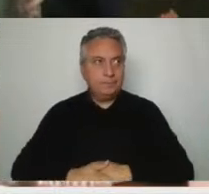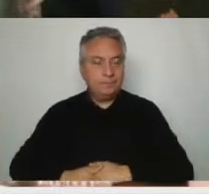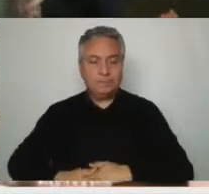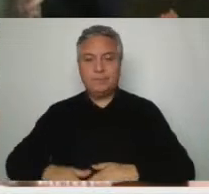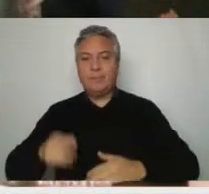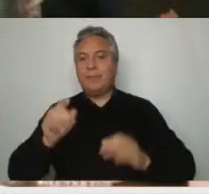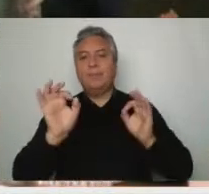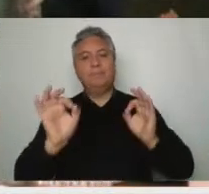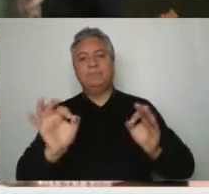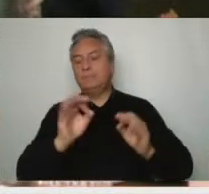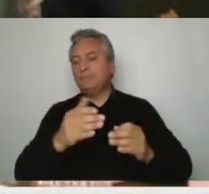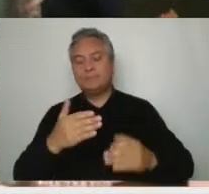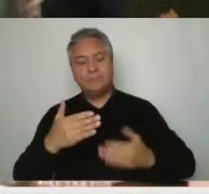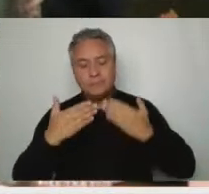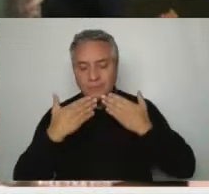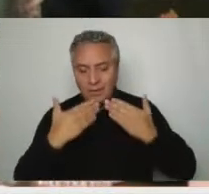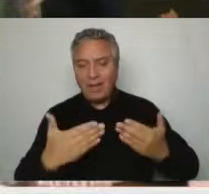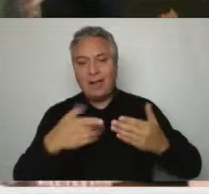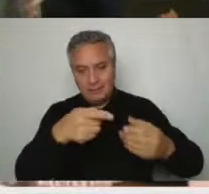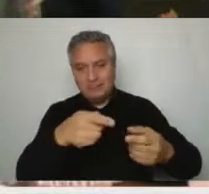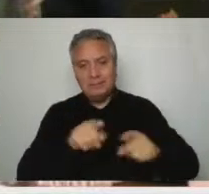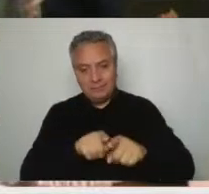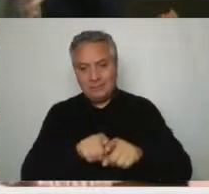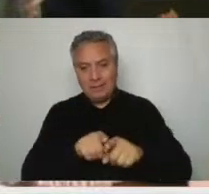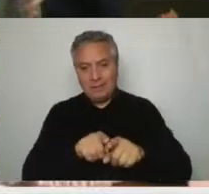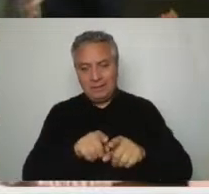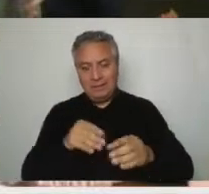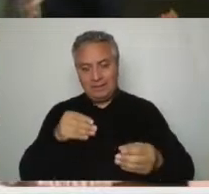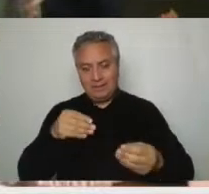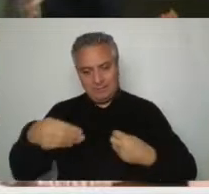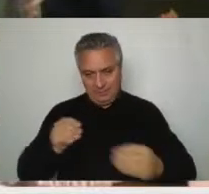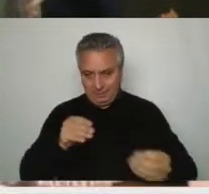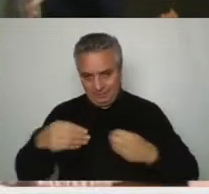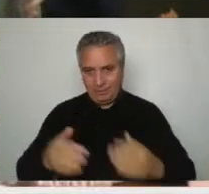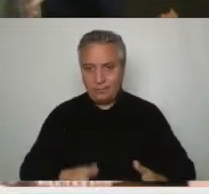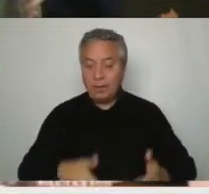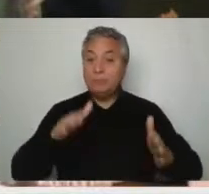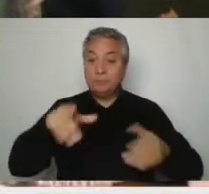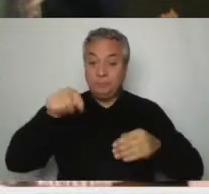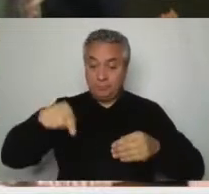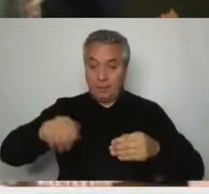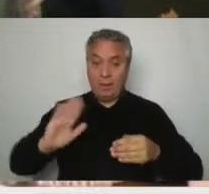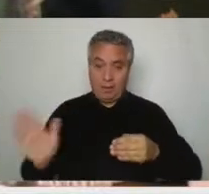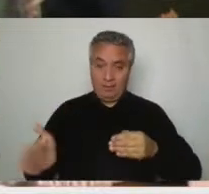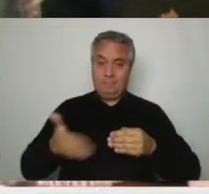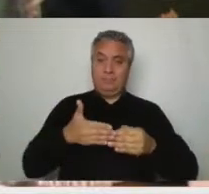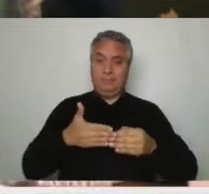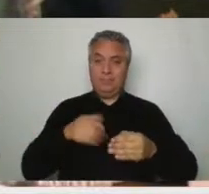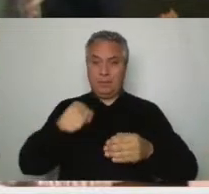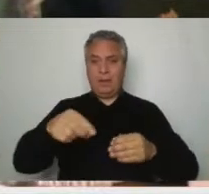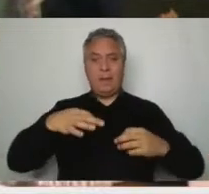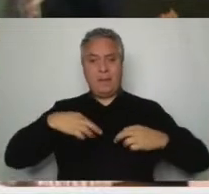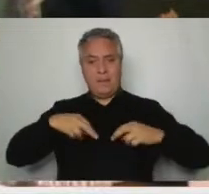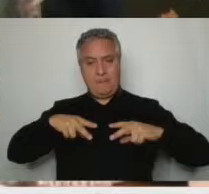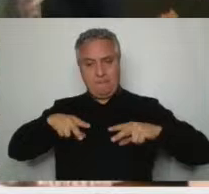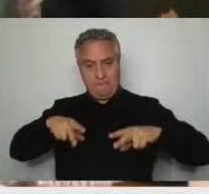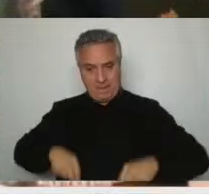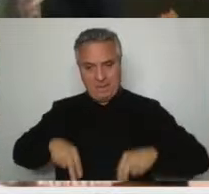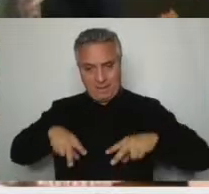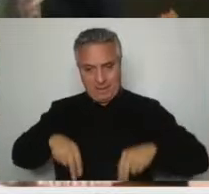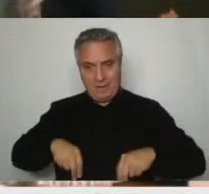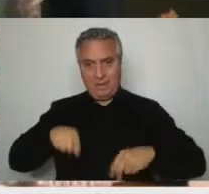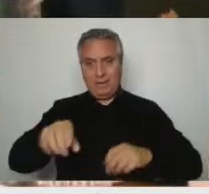be staying for just a few more minutes. Thank you for being so flexible. All right, then, in order to close this panel, I would like